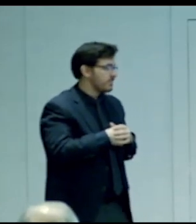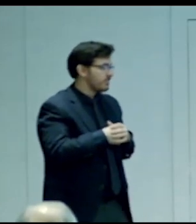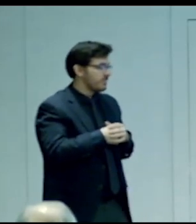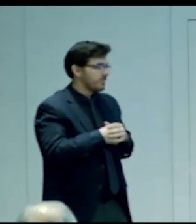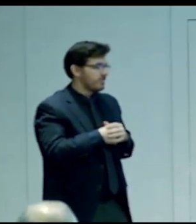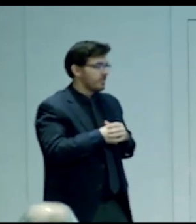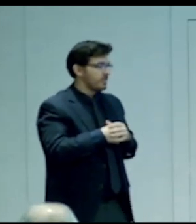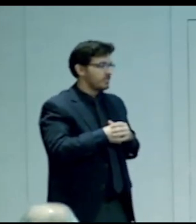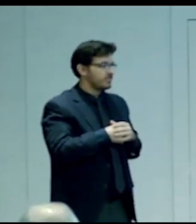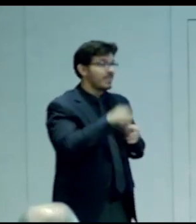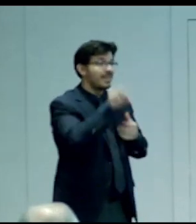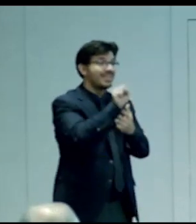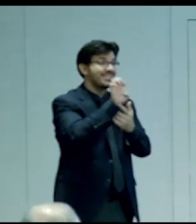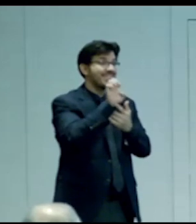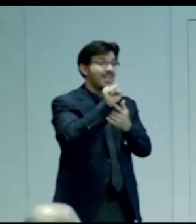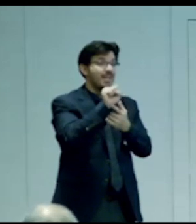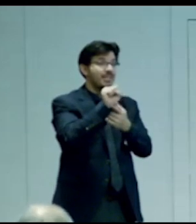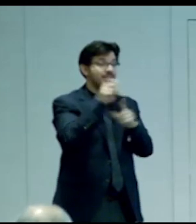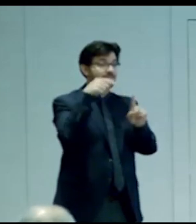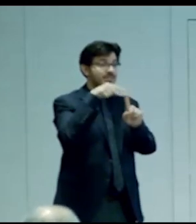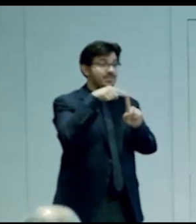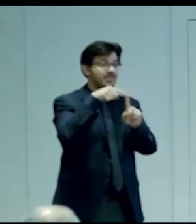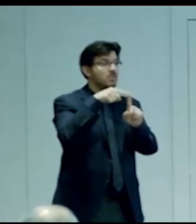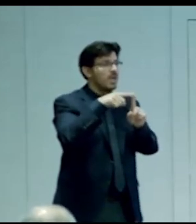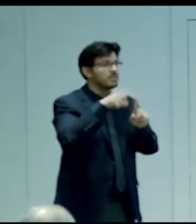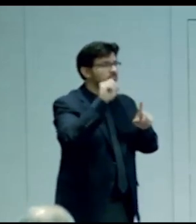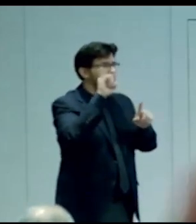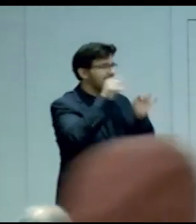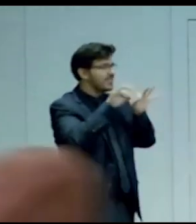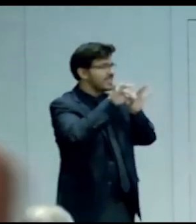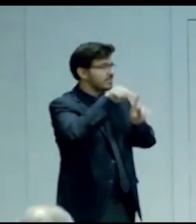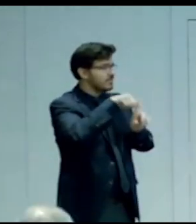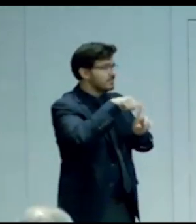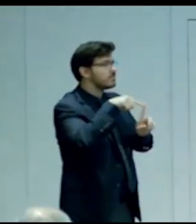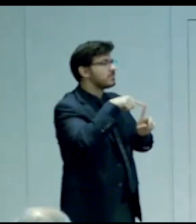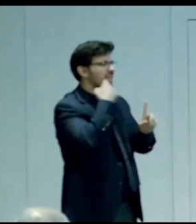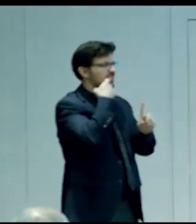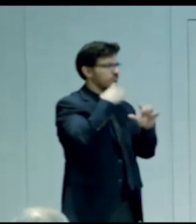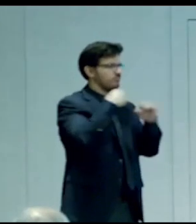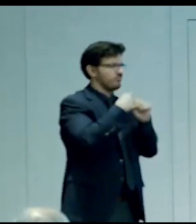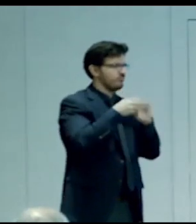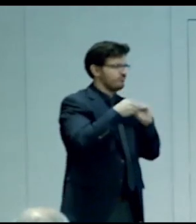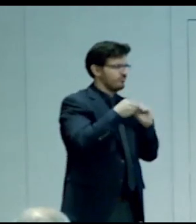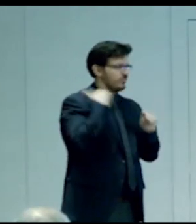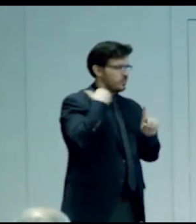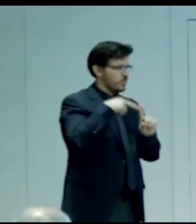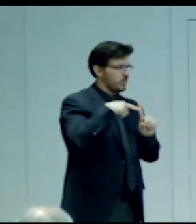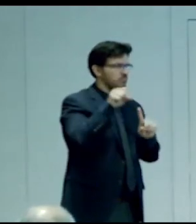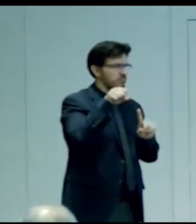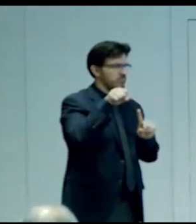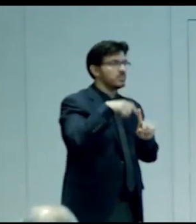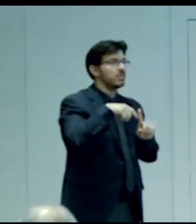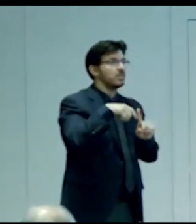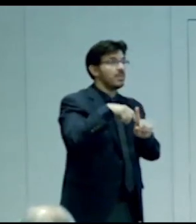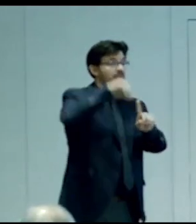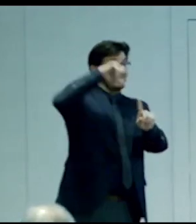SES measure, which was significant, as I just summarized to you earlier, was significant.